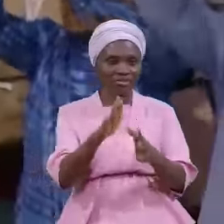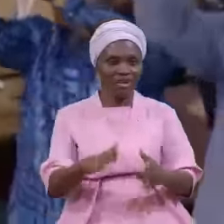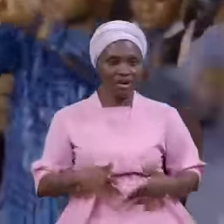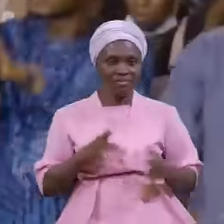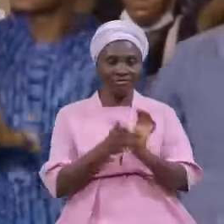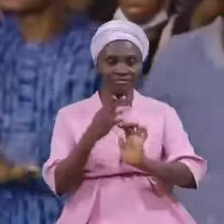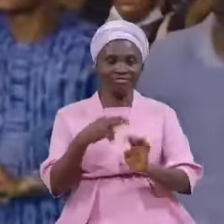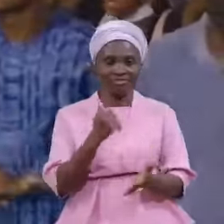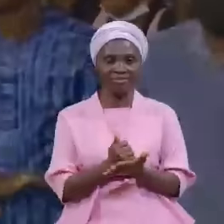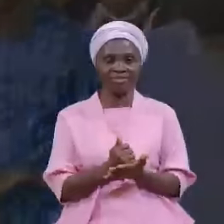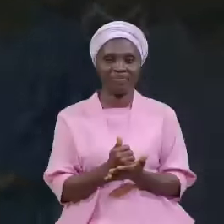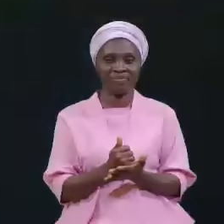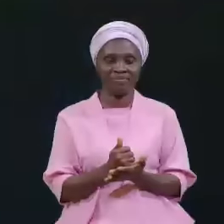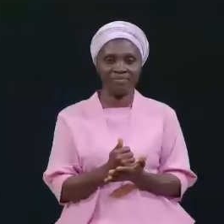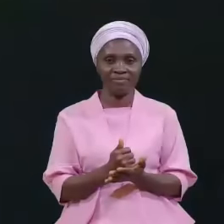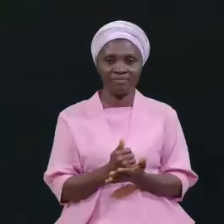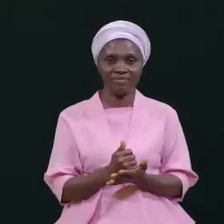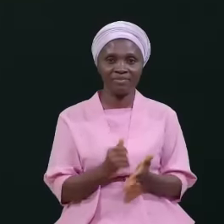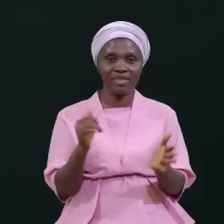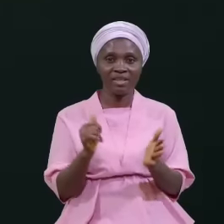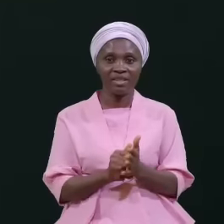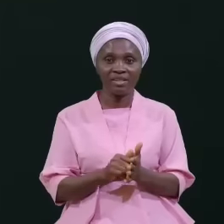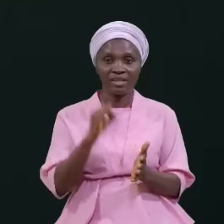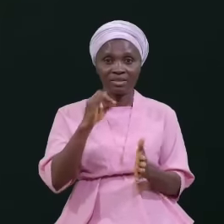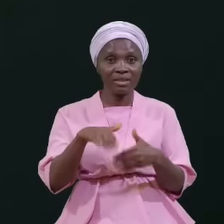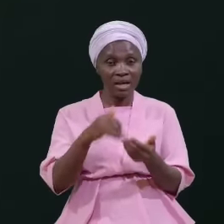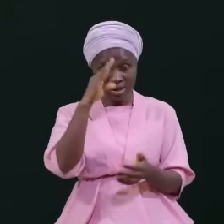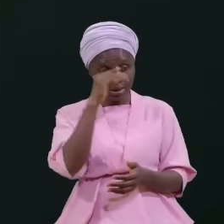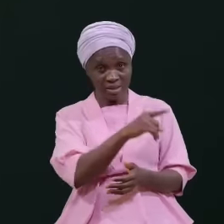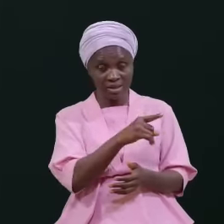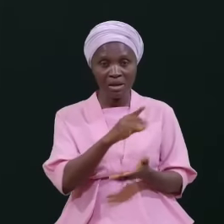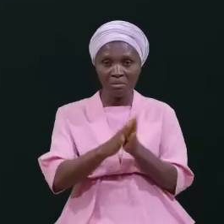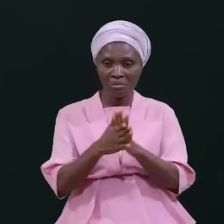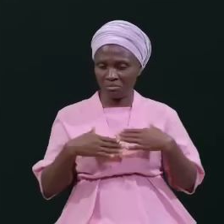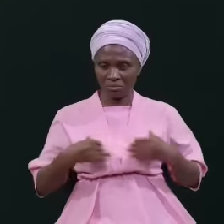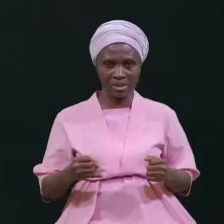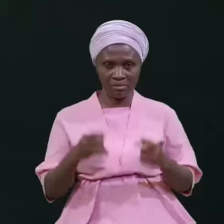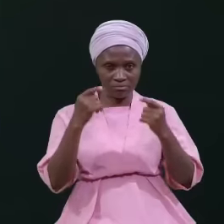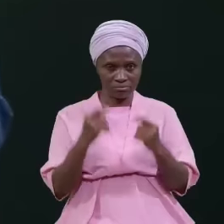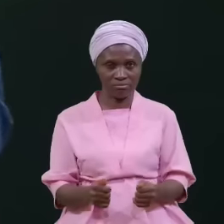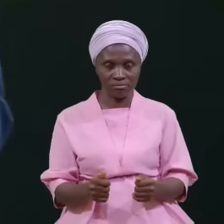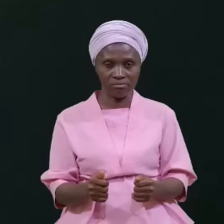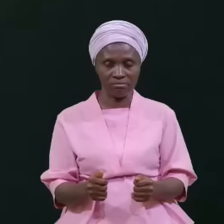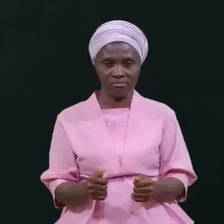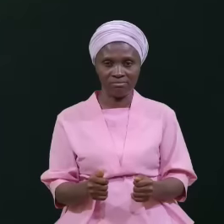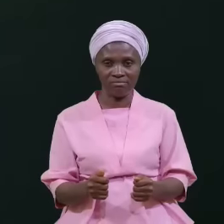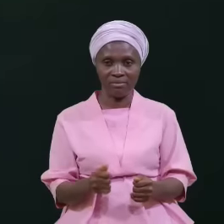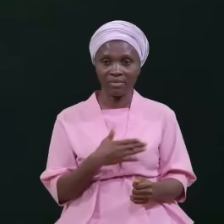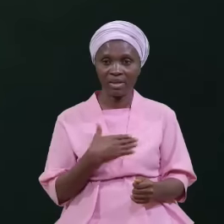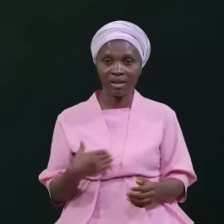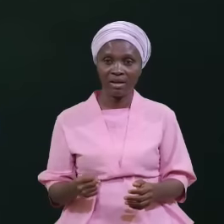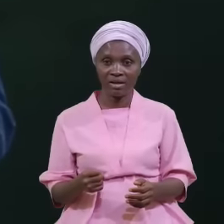That's how I became healed instantaneously. And what